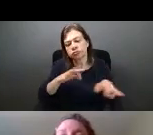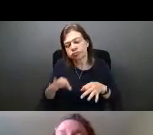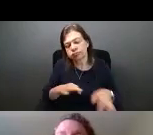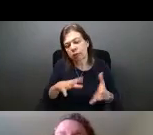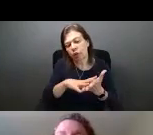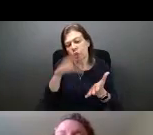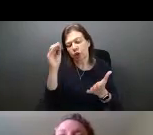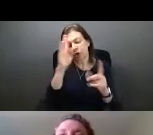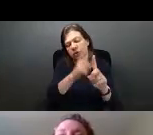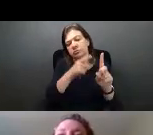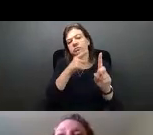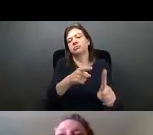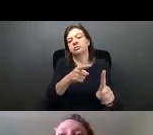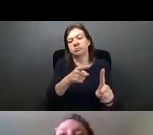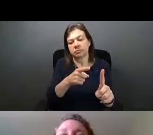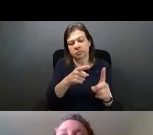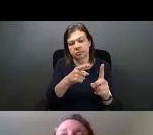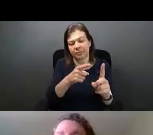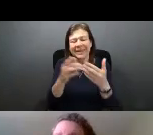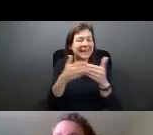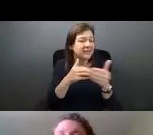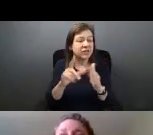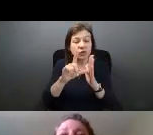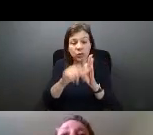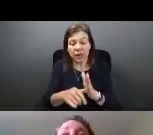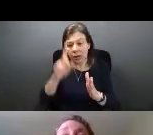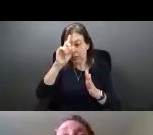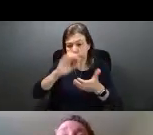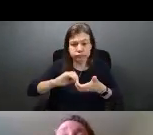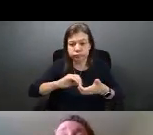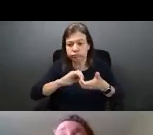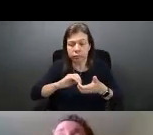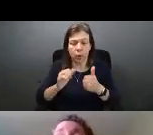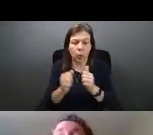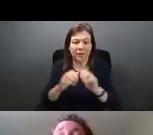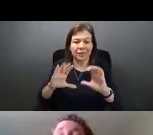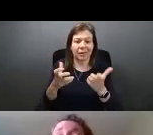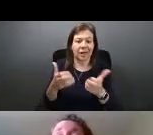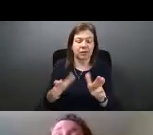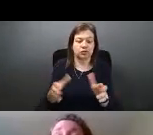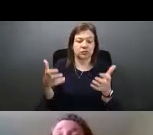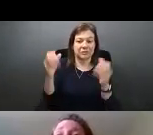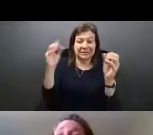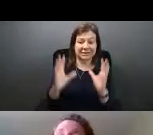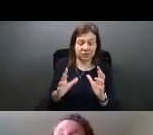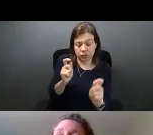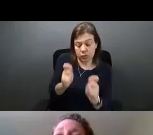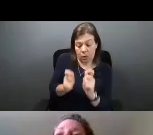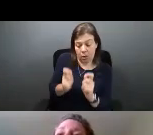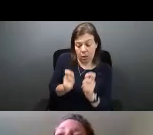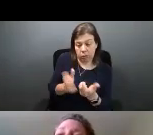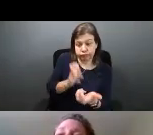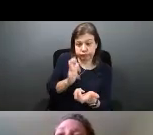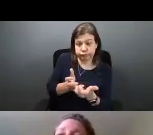objectives and goals. Even if you will later collaborate with classroom teachers to customize